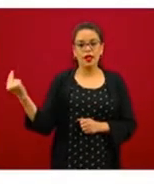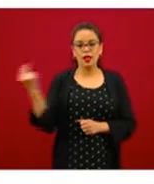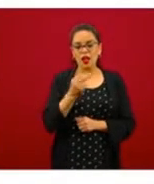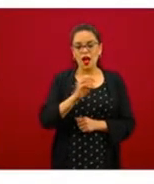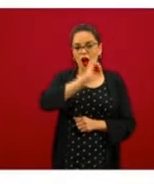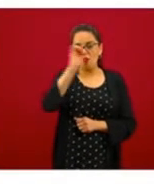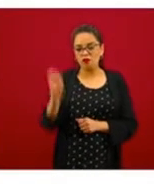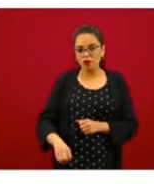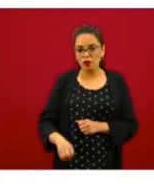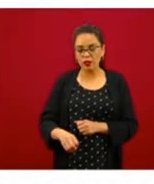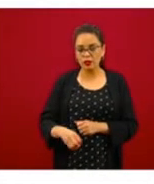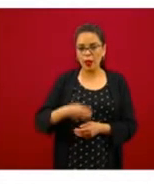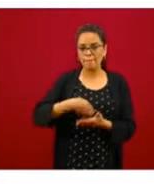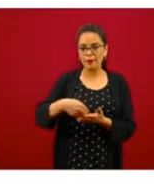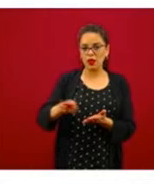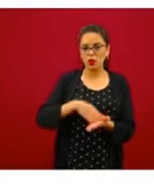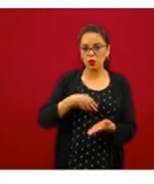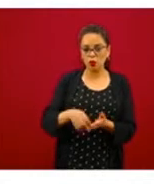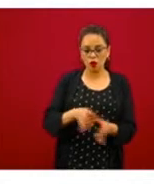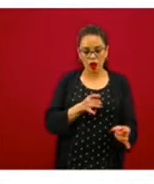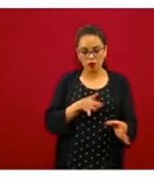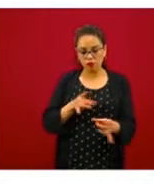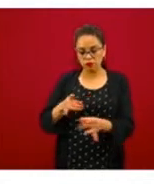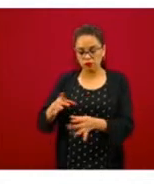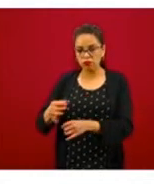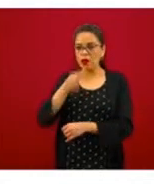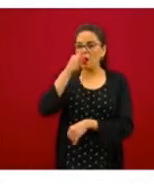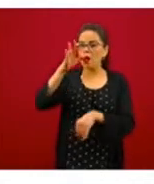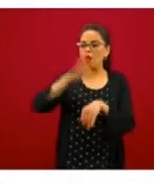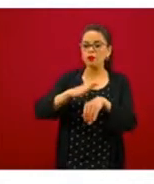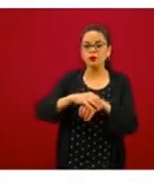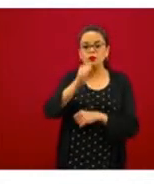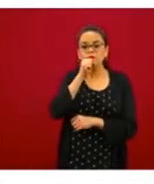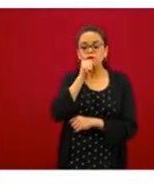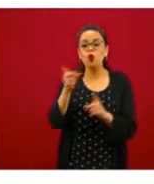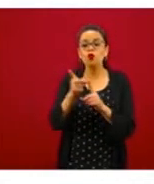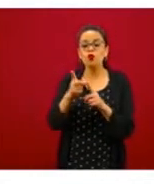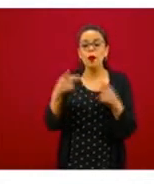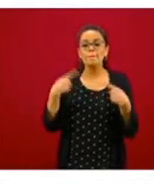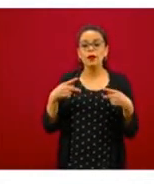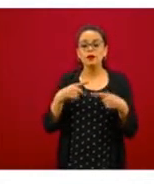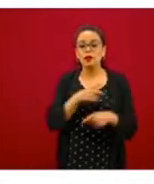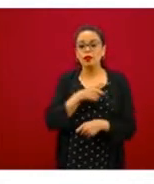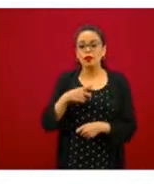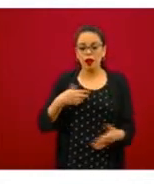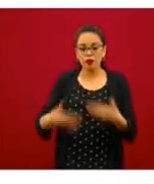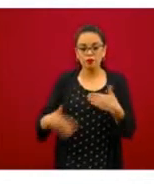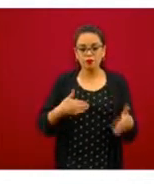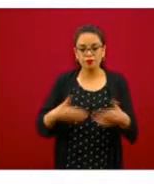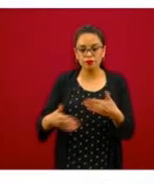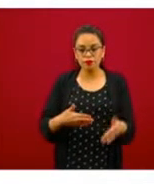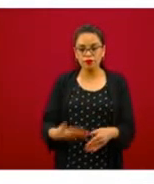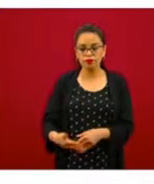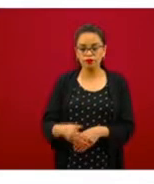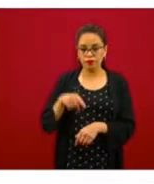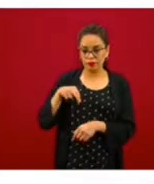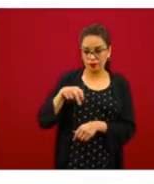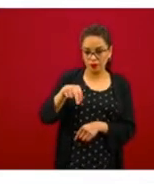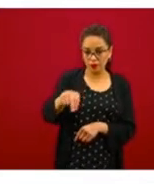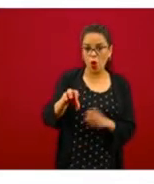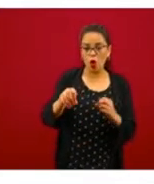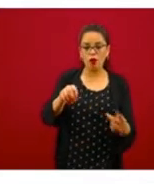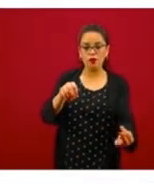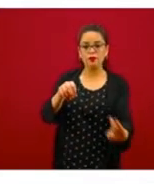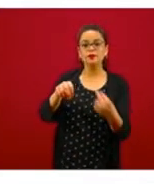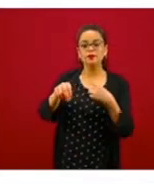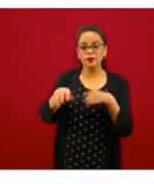to have literalmente, specific con spots for señales por it. dónde debe de caminar la They gente must y en have qué a sentido. clear Eso es signaling la as to nueva where people normalidad, should porque